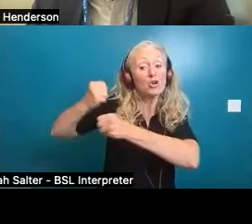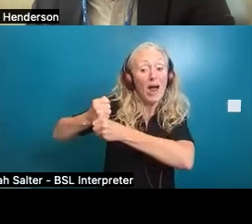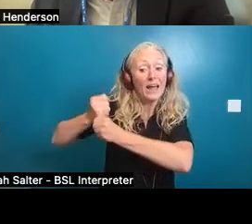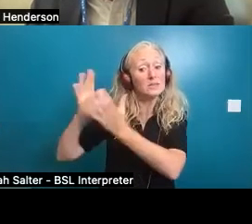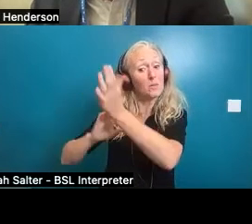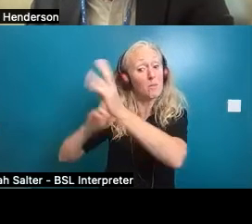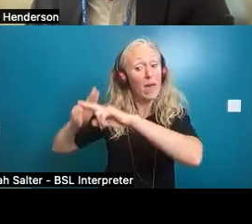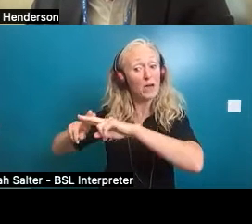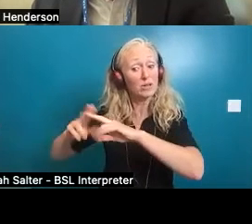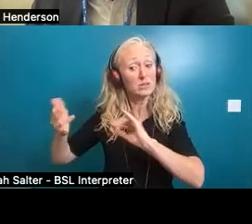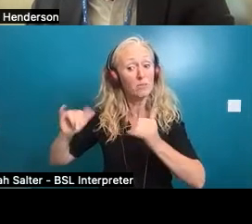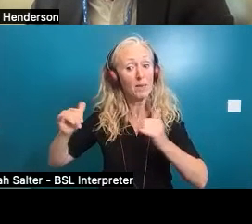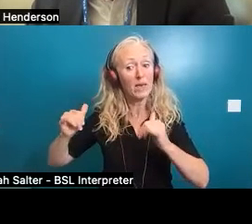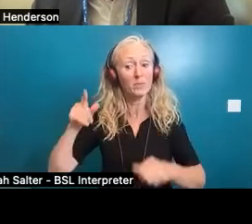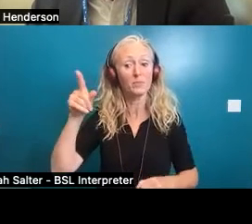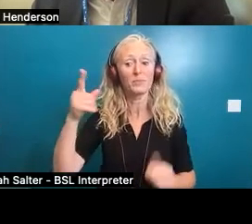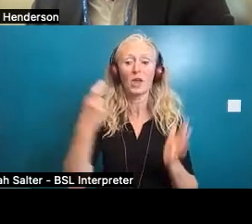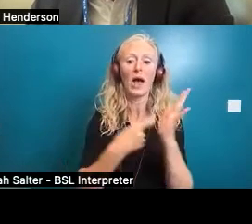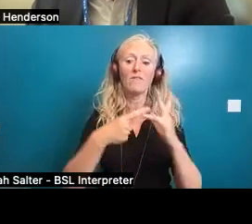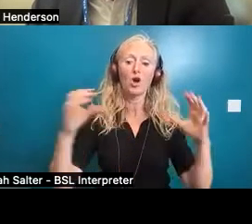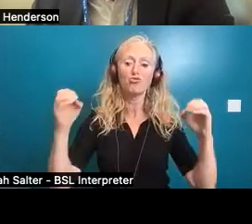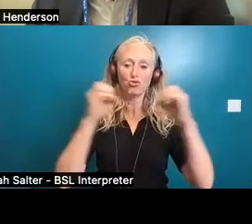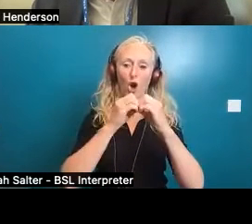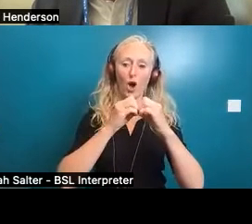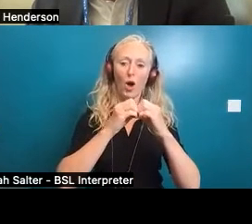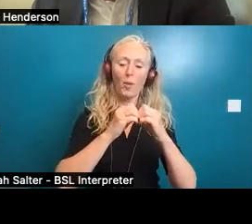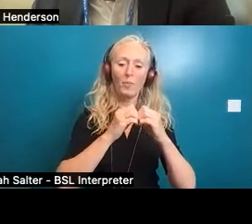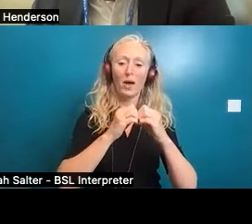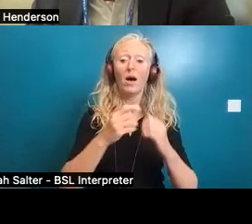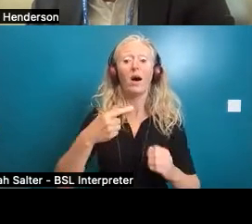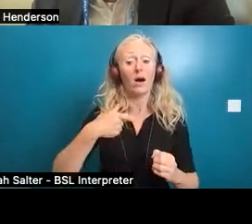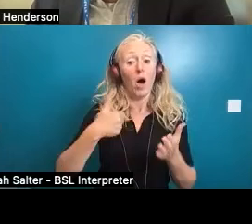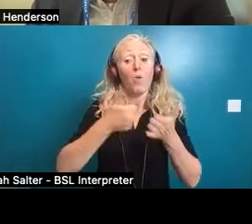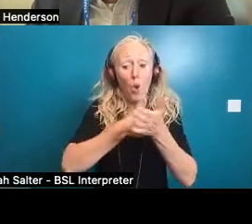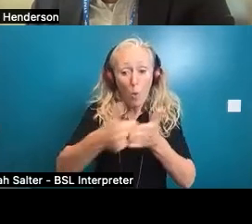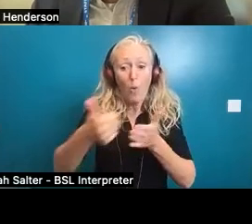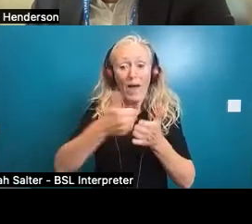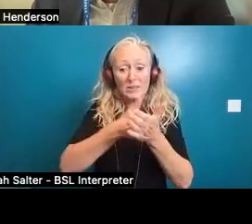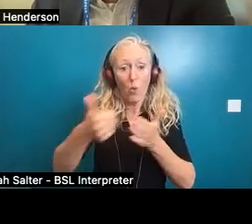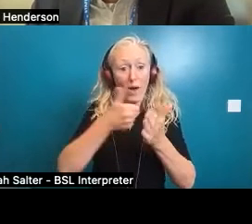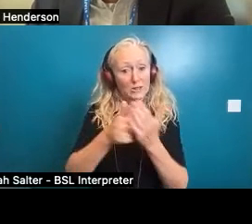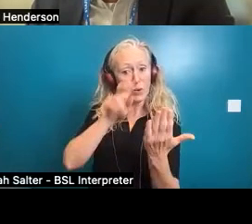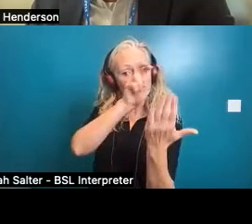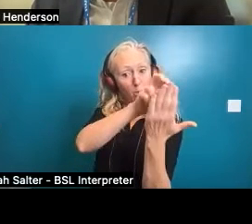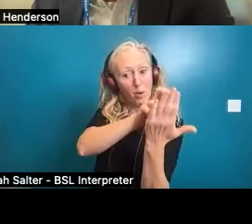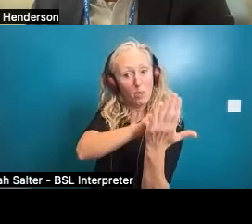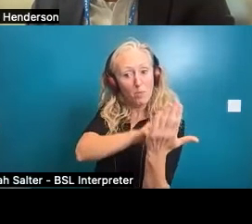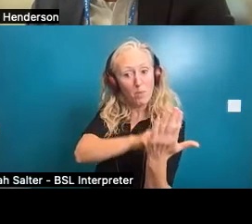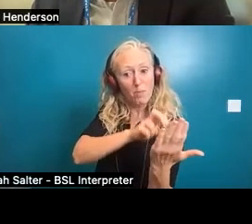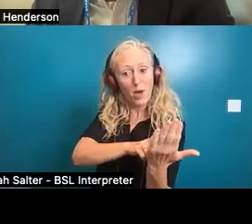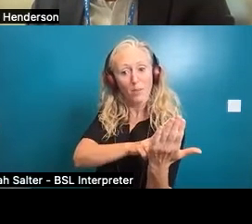I always take a family history because I think it is enormously helpful.